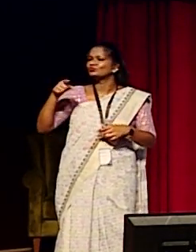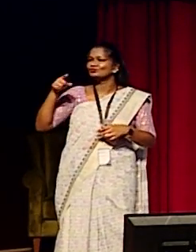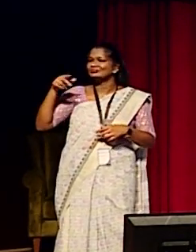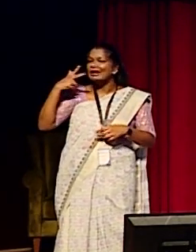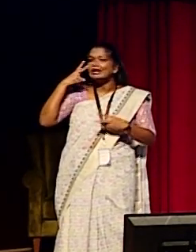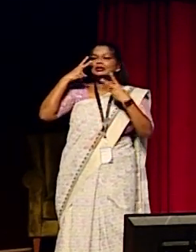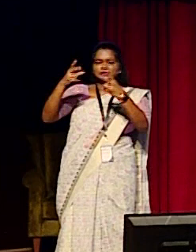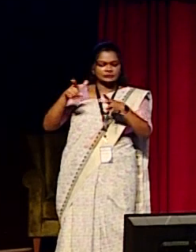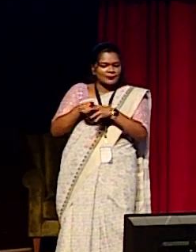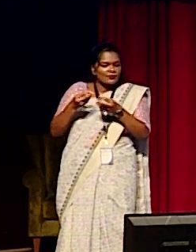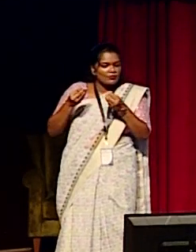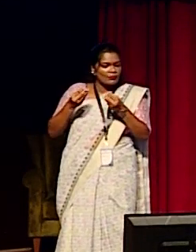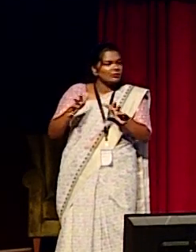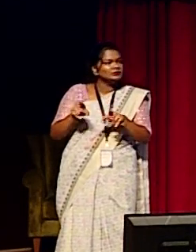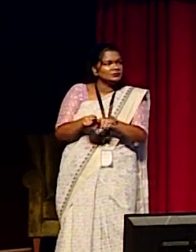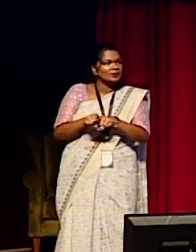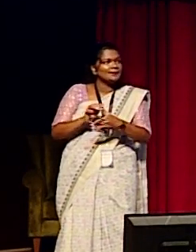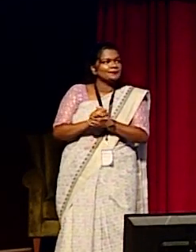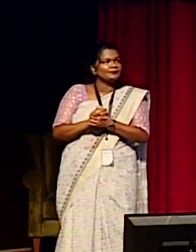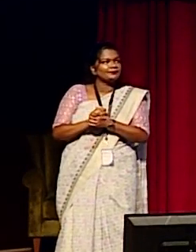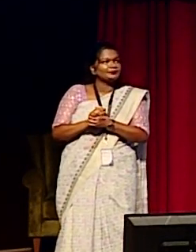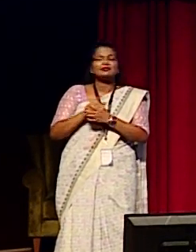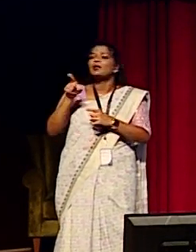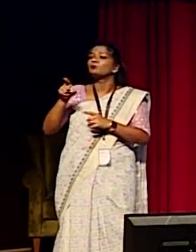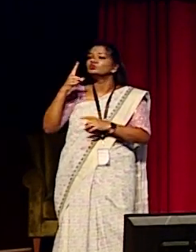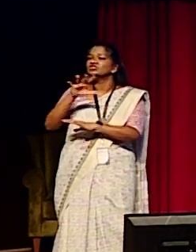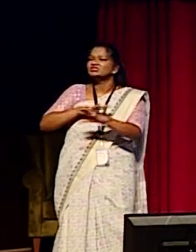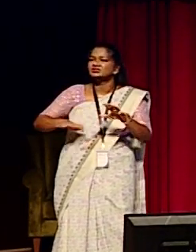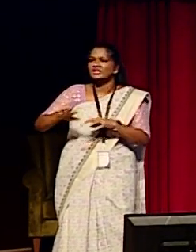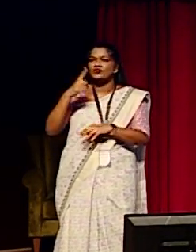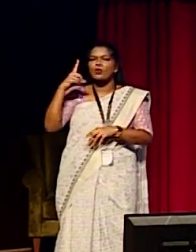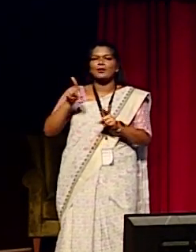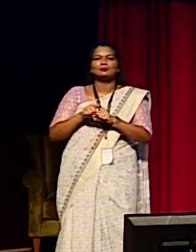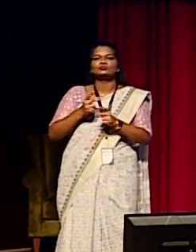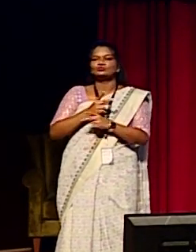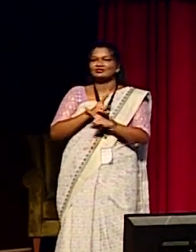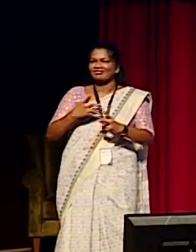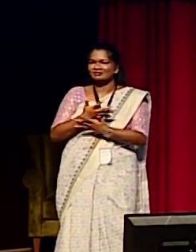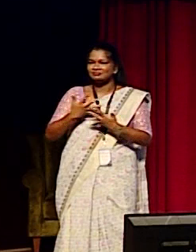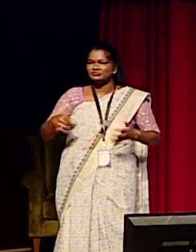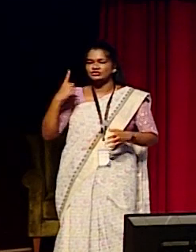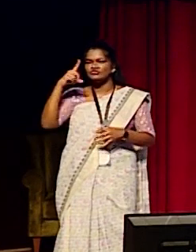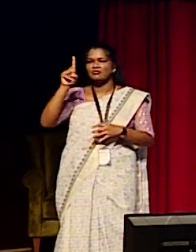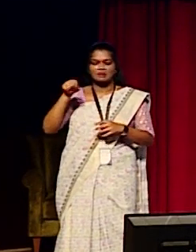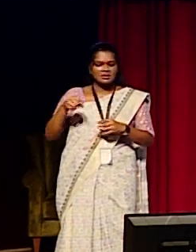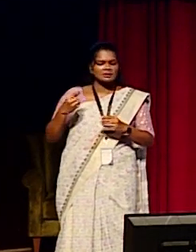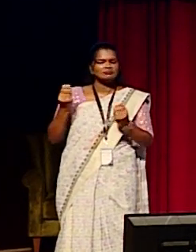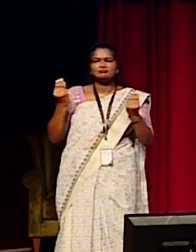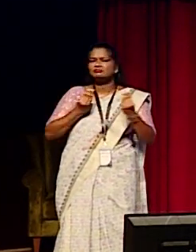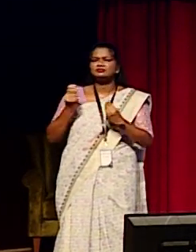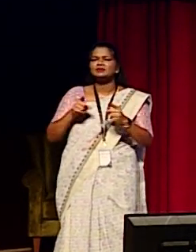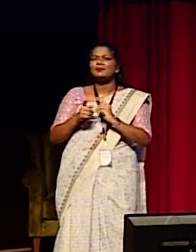Realization thus dawned that designing a prosthetic device was not merely